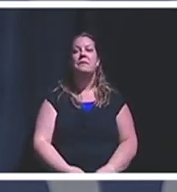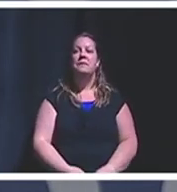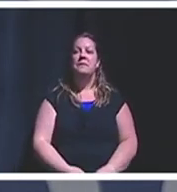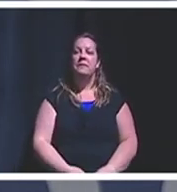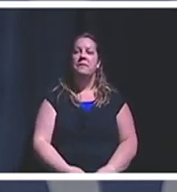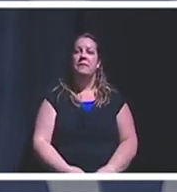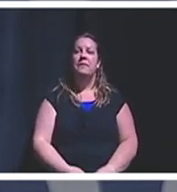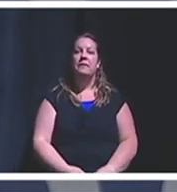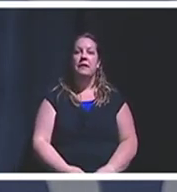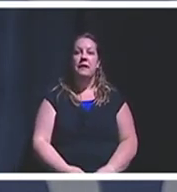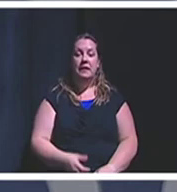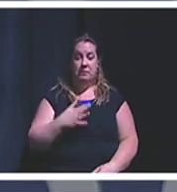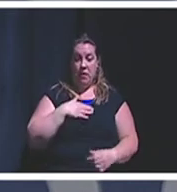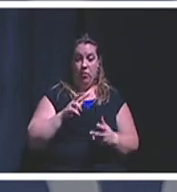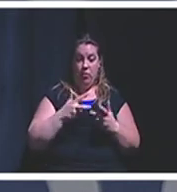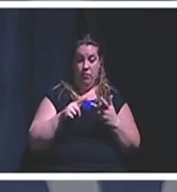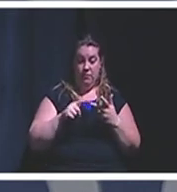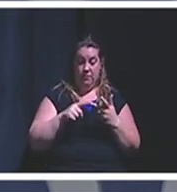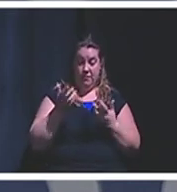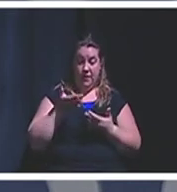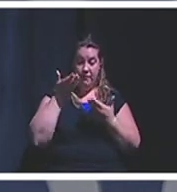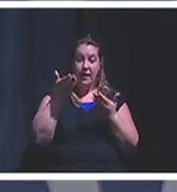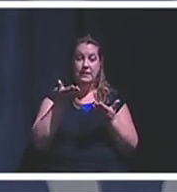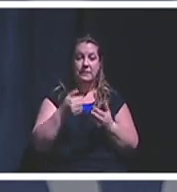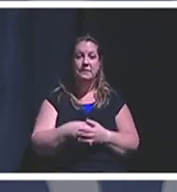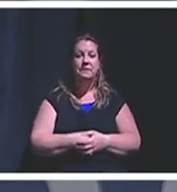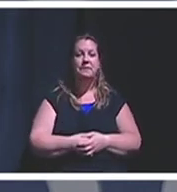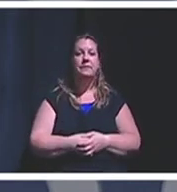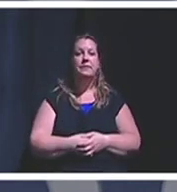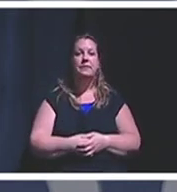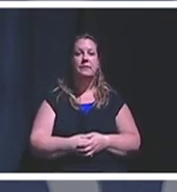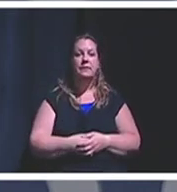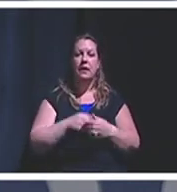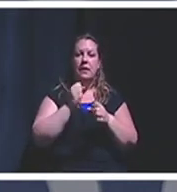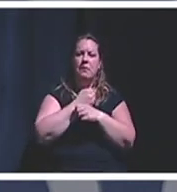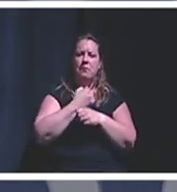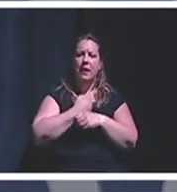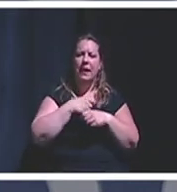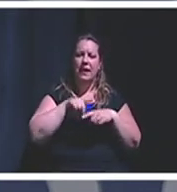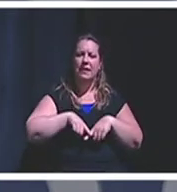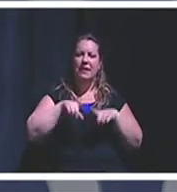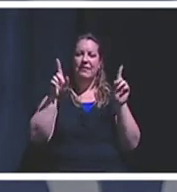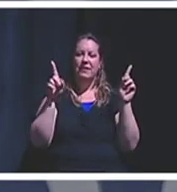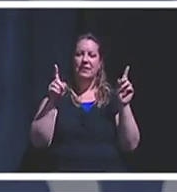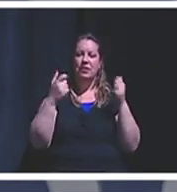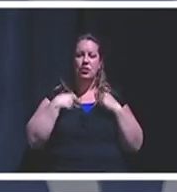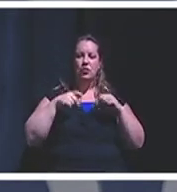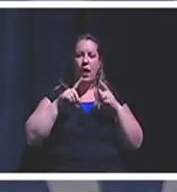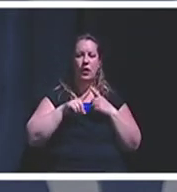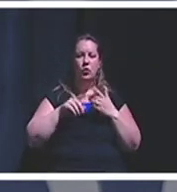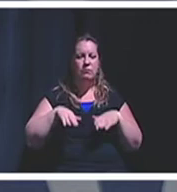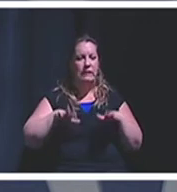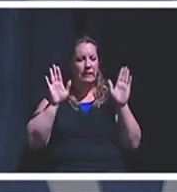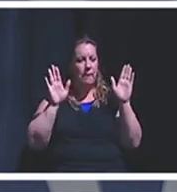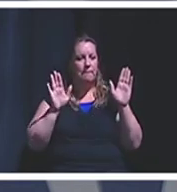My third piece of advice is make a difference. Try selflessness and give